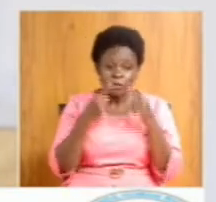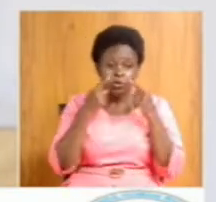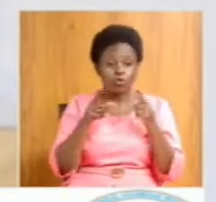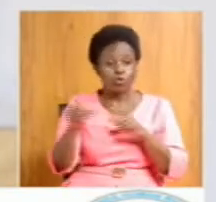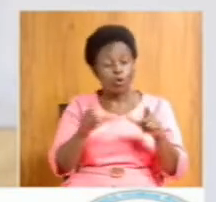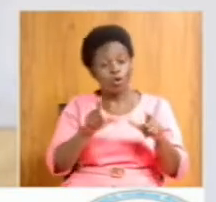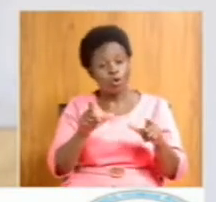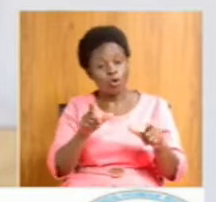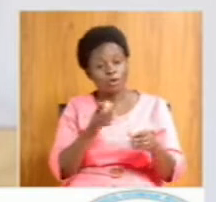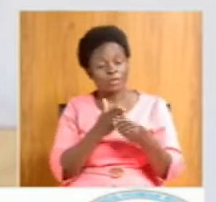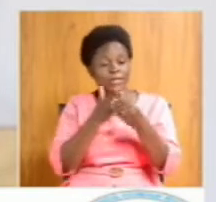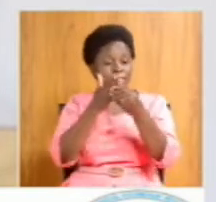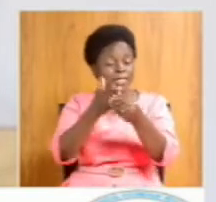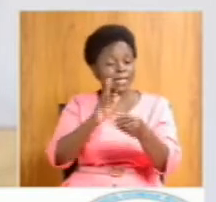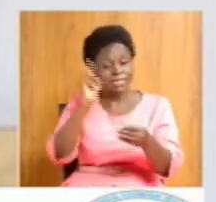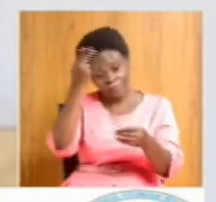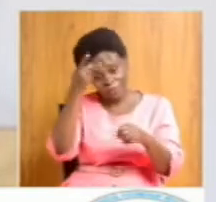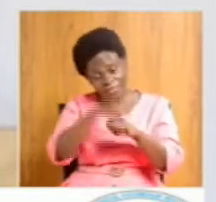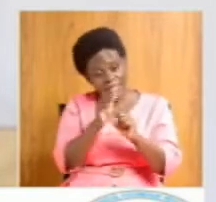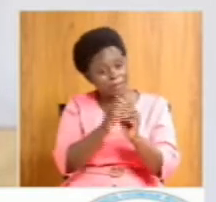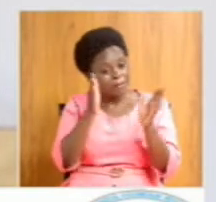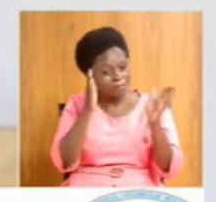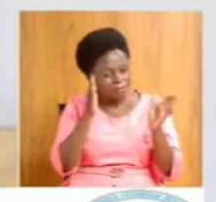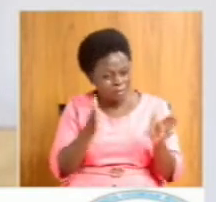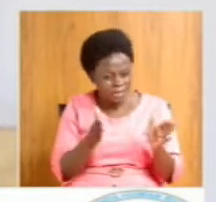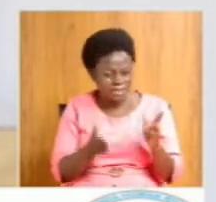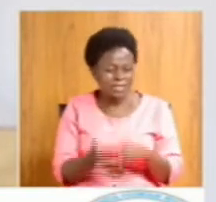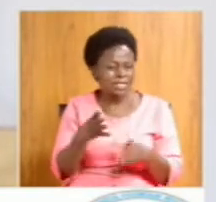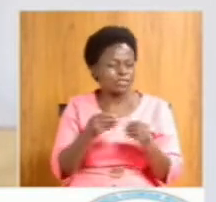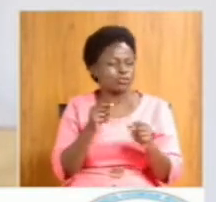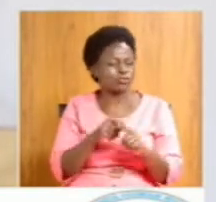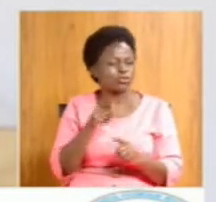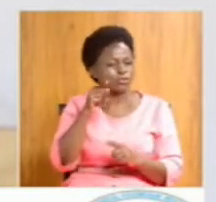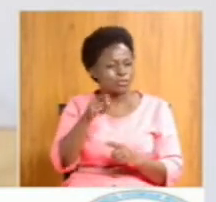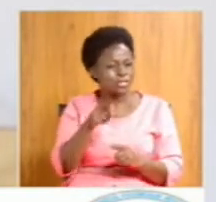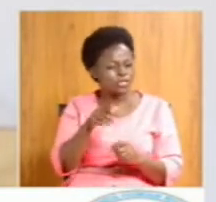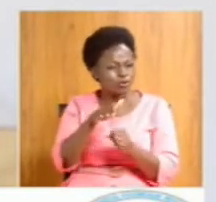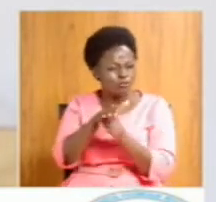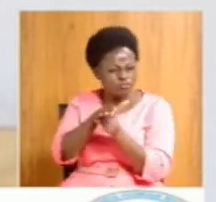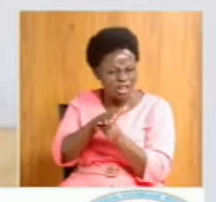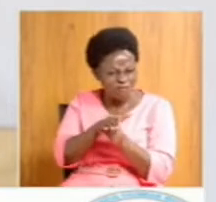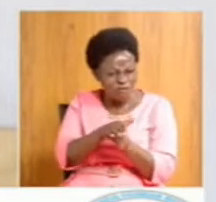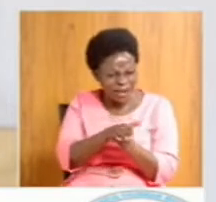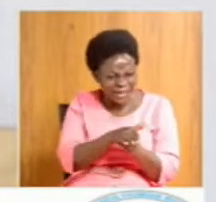leaders, to our policymakers, they get solutions to them. So suffocation